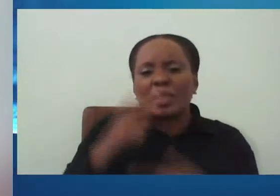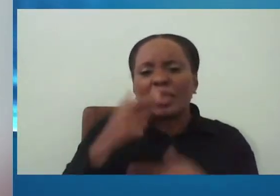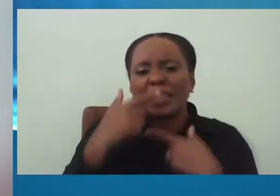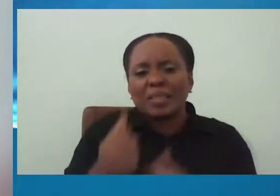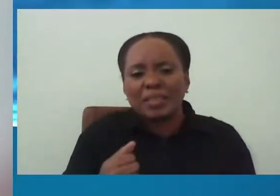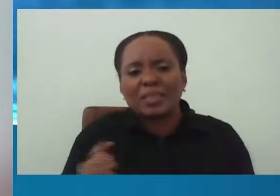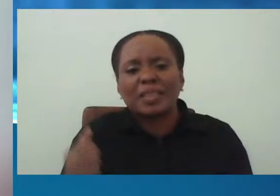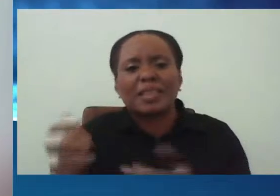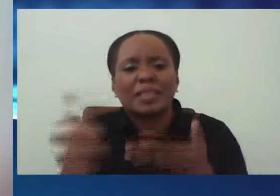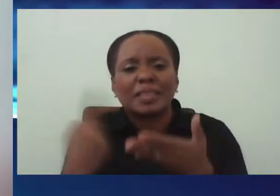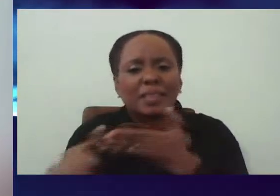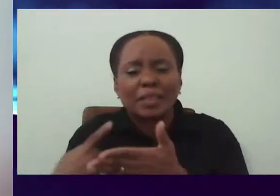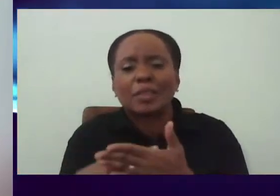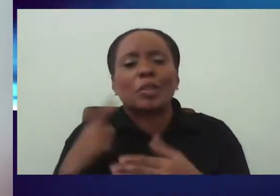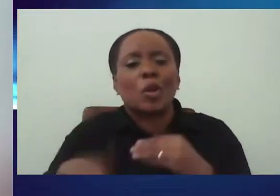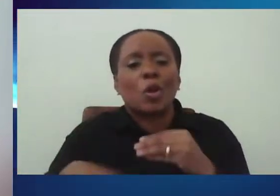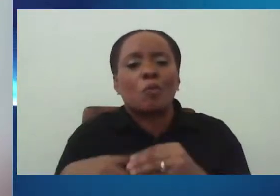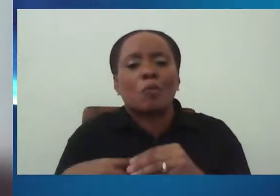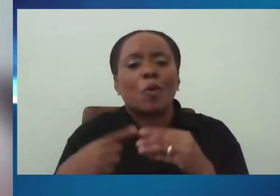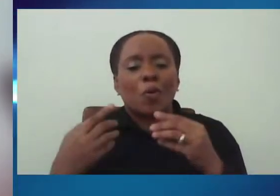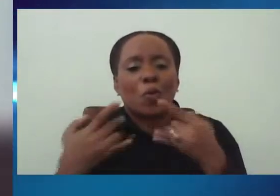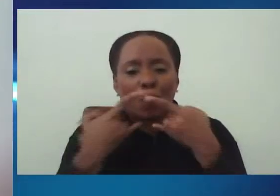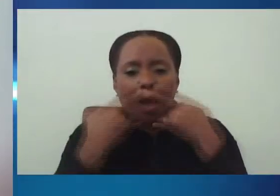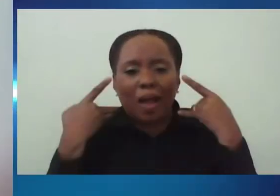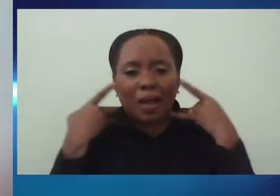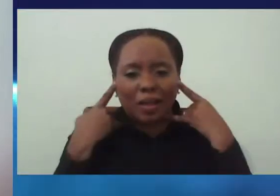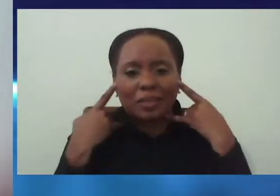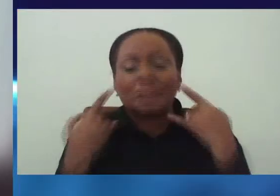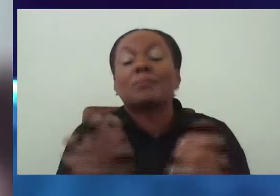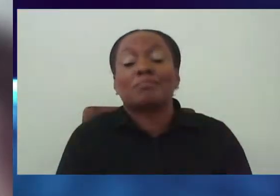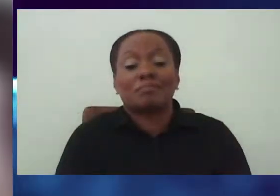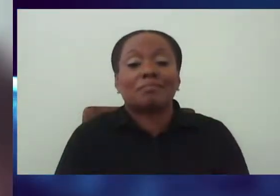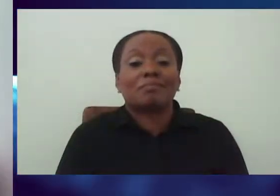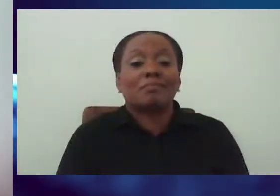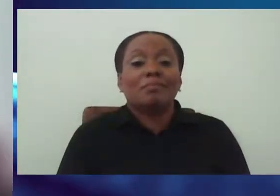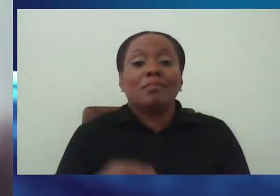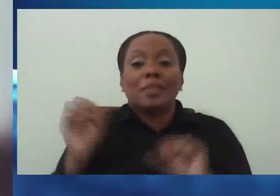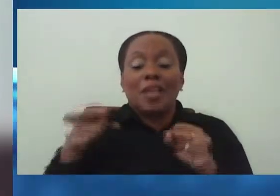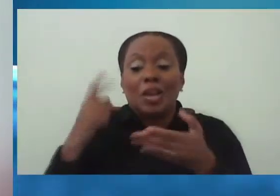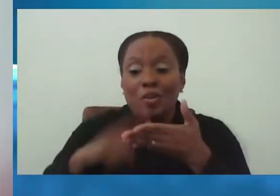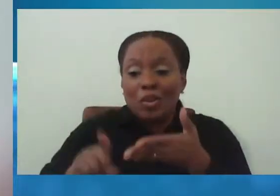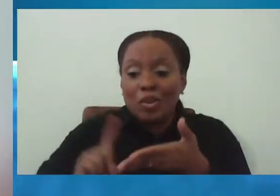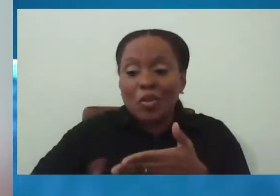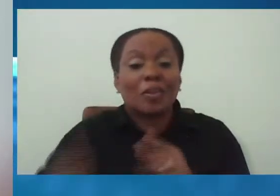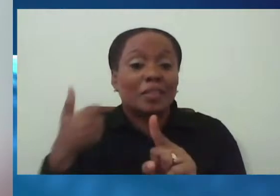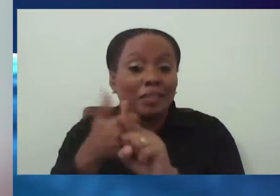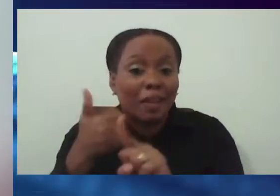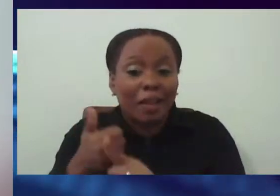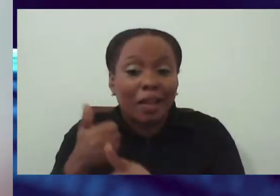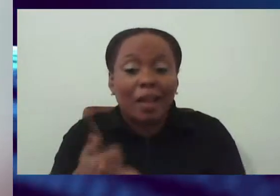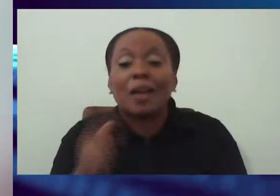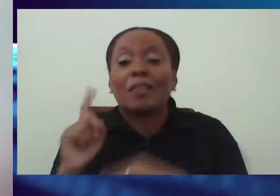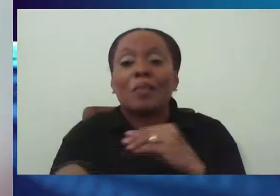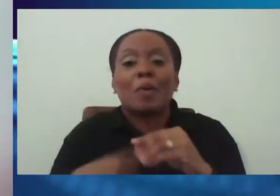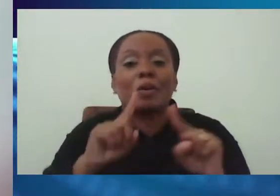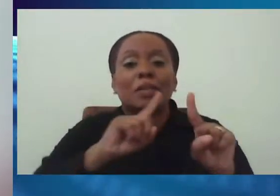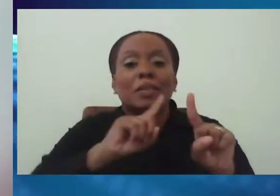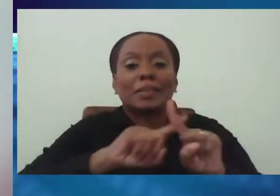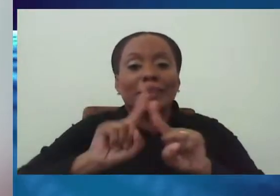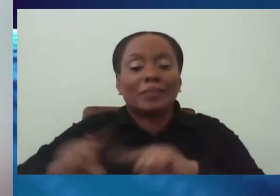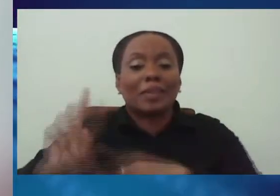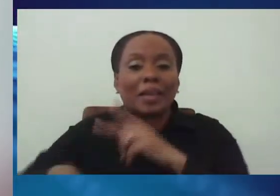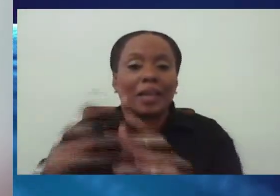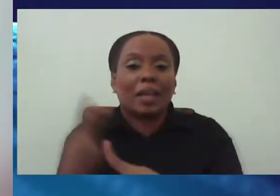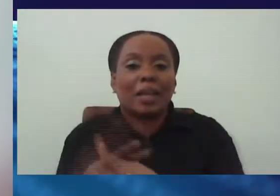discussion, and individuals can arm themselves with information on the various kinds of